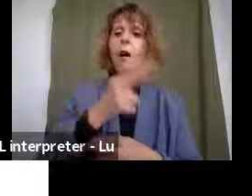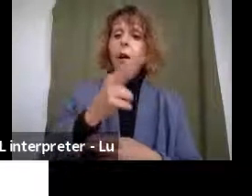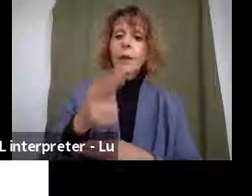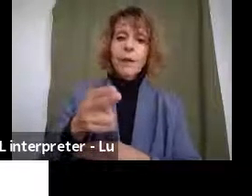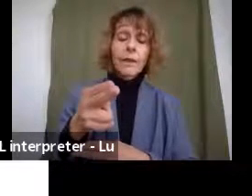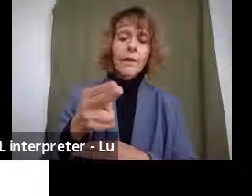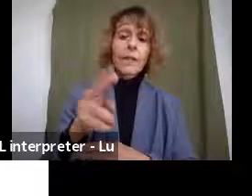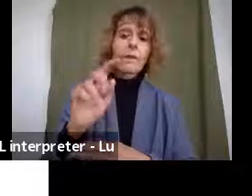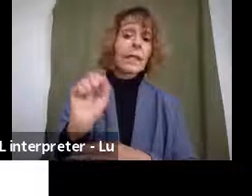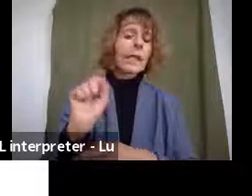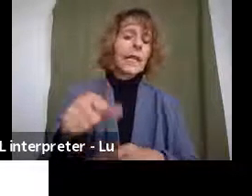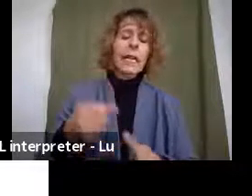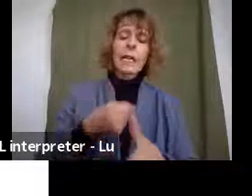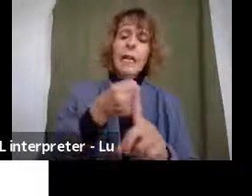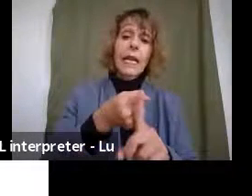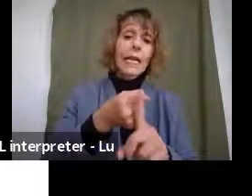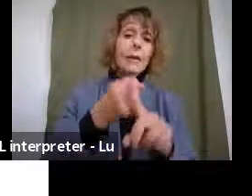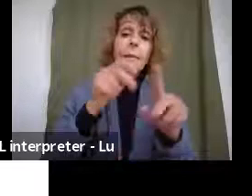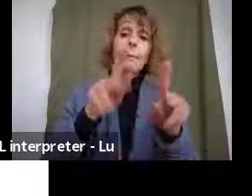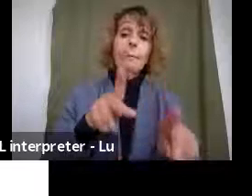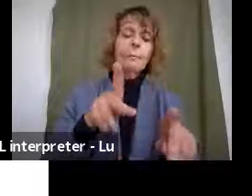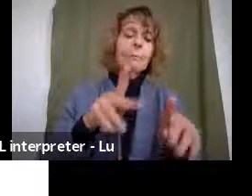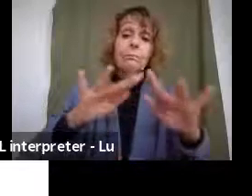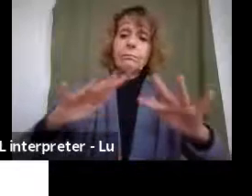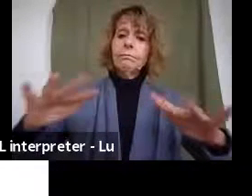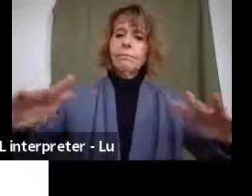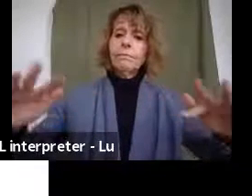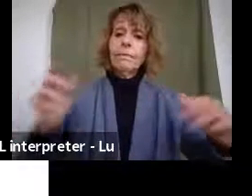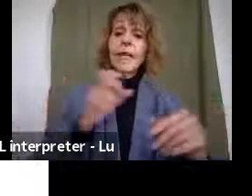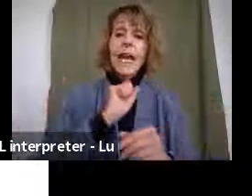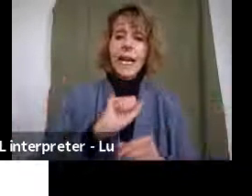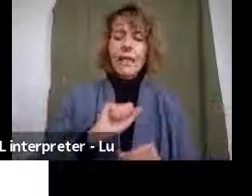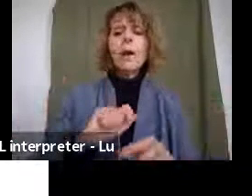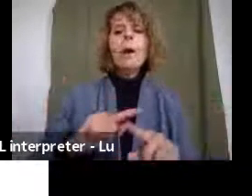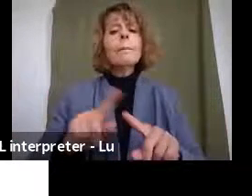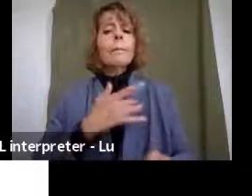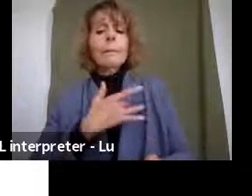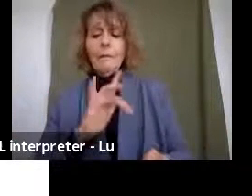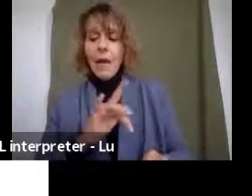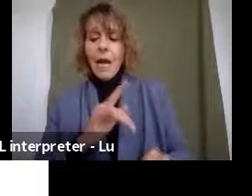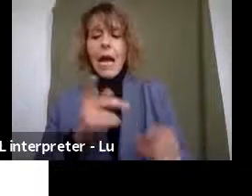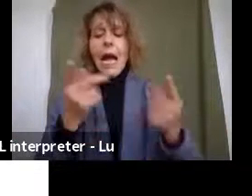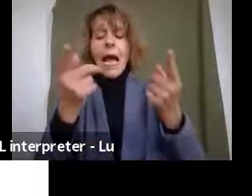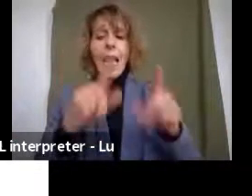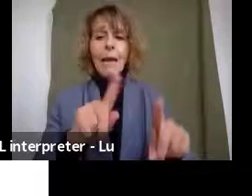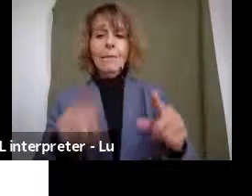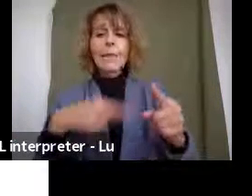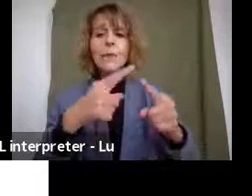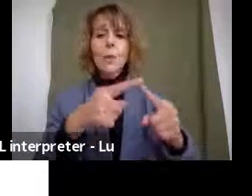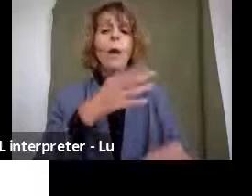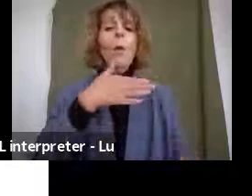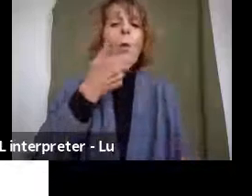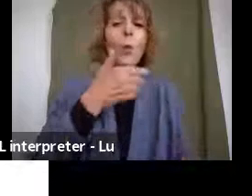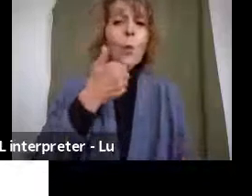but as we age, we're more likely to lose some of our hearing, and we may or may